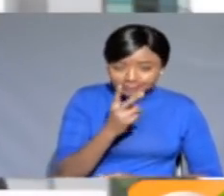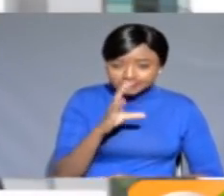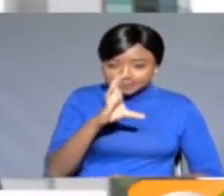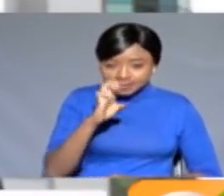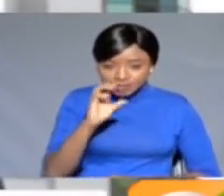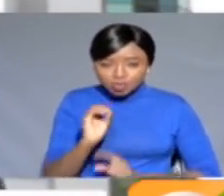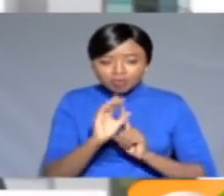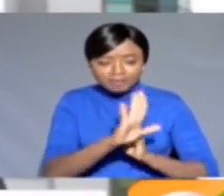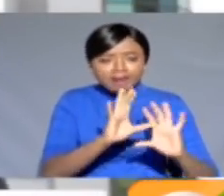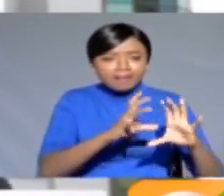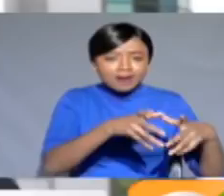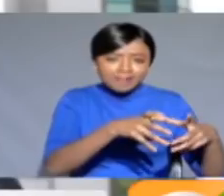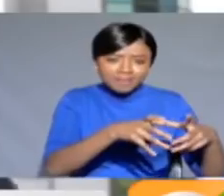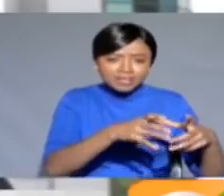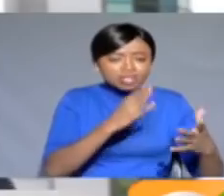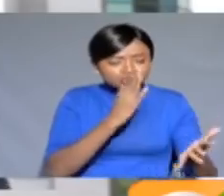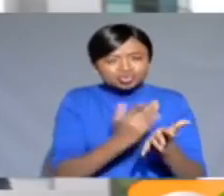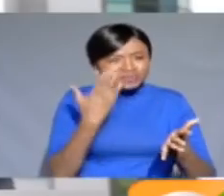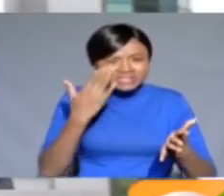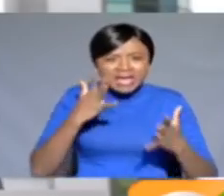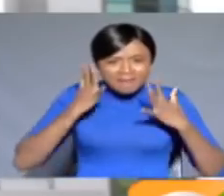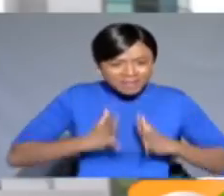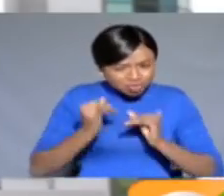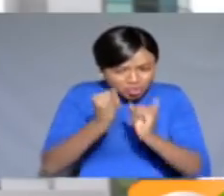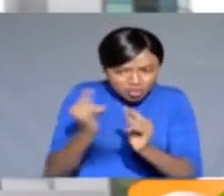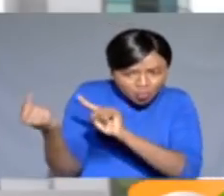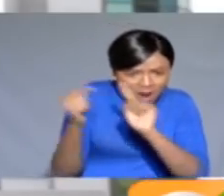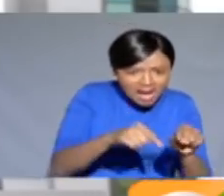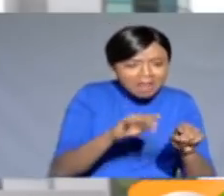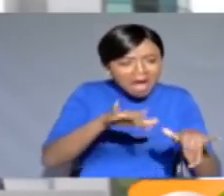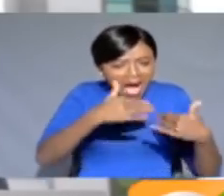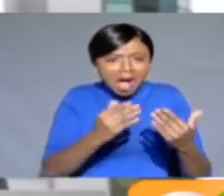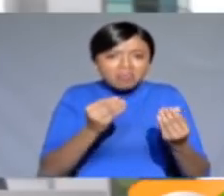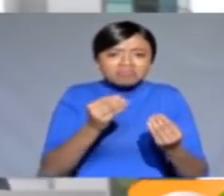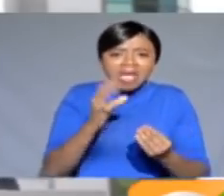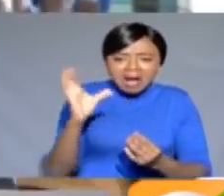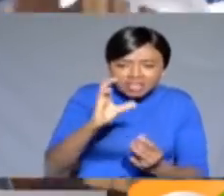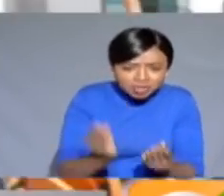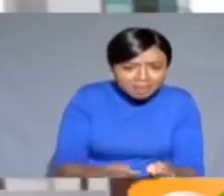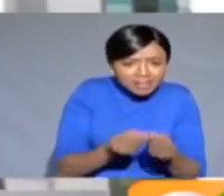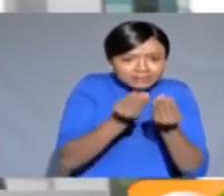company, focus on his successor will be how best they deliver customer-centric service that